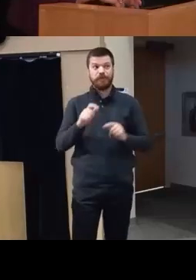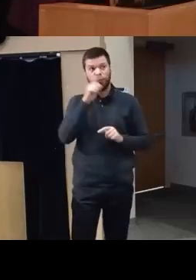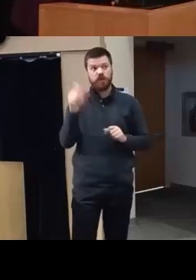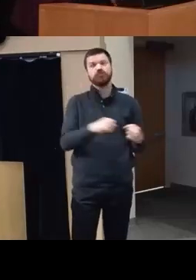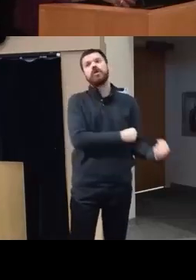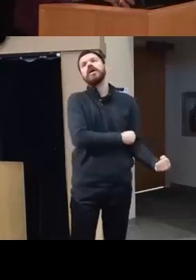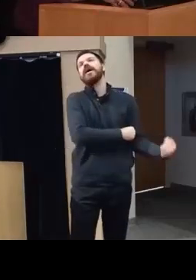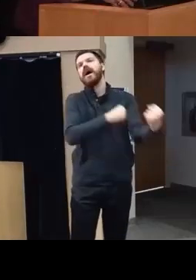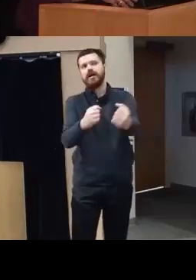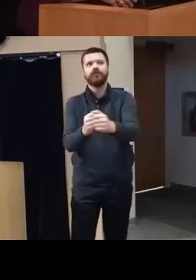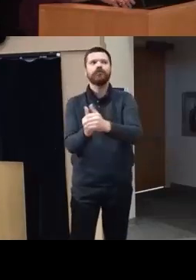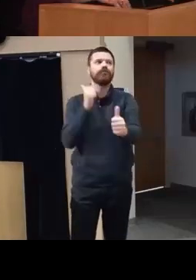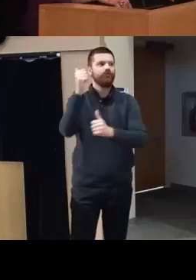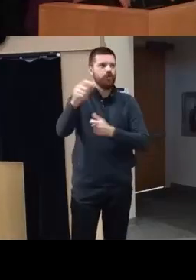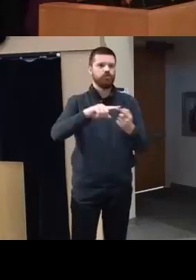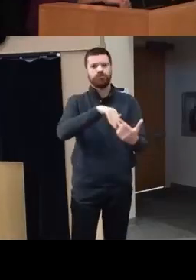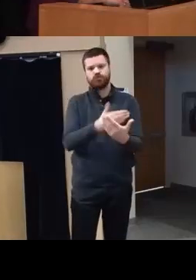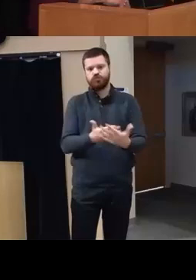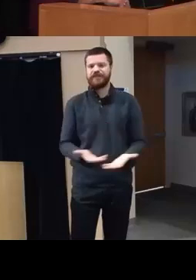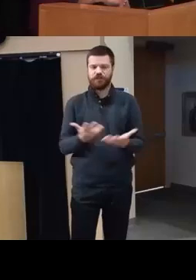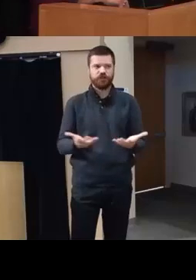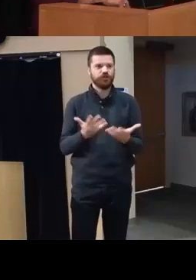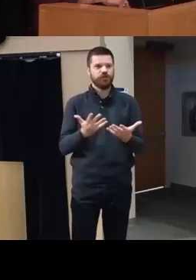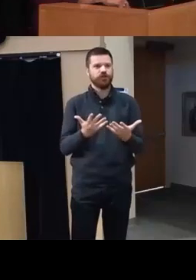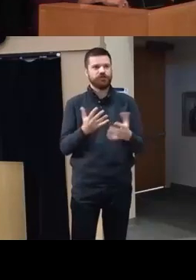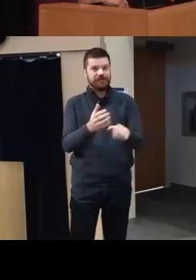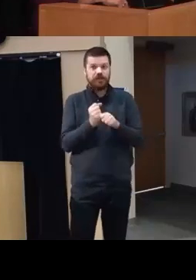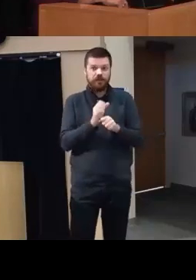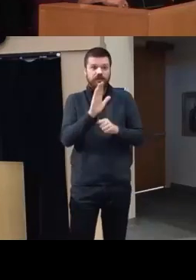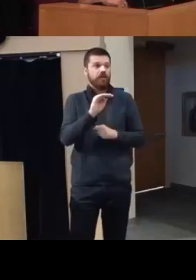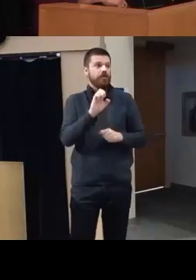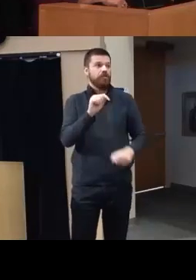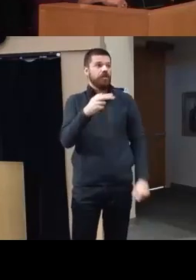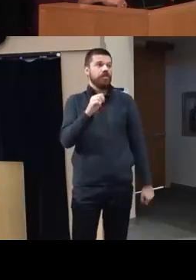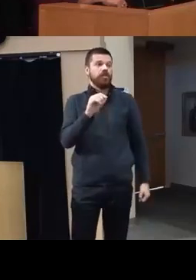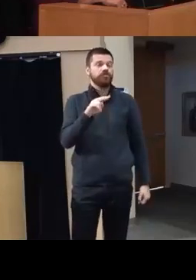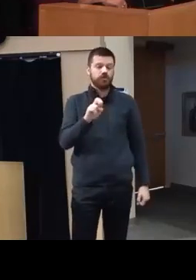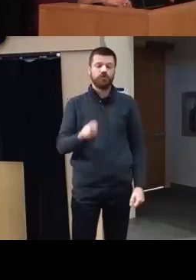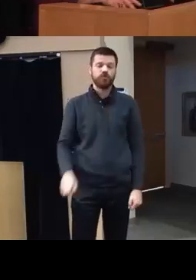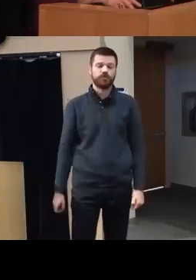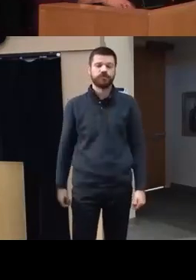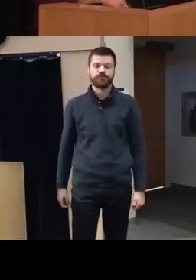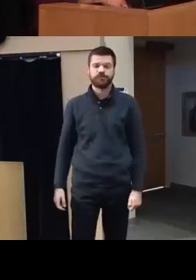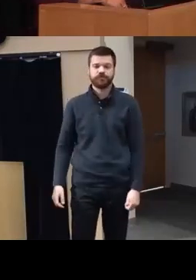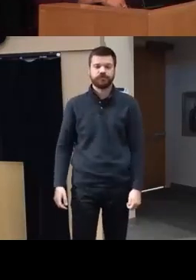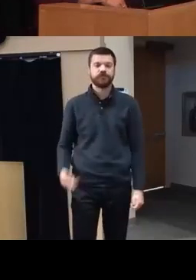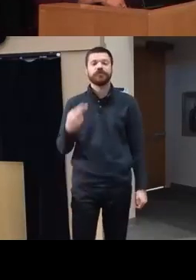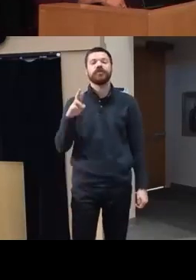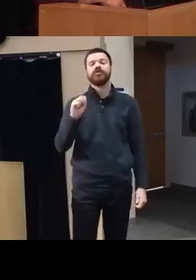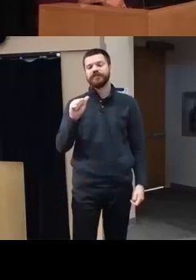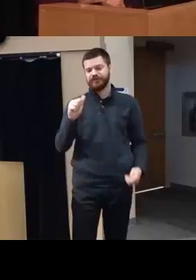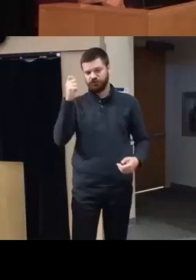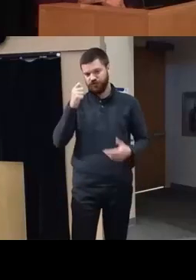to drive so far to obtain their methadone. Our HRSA grant began